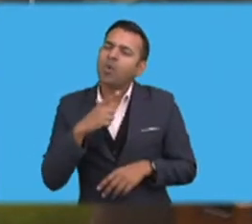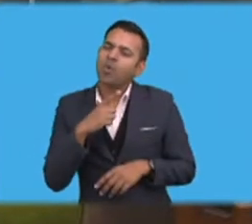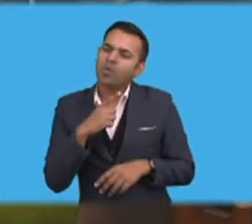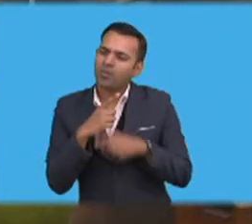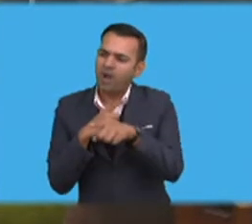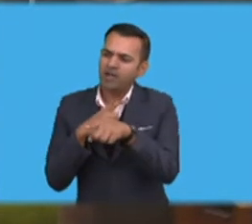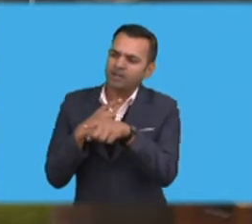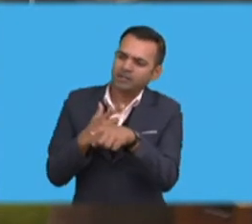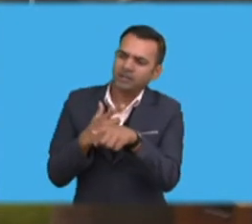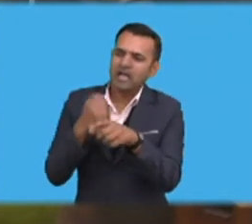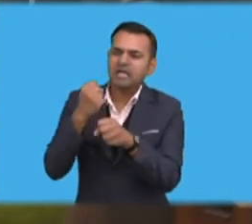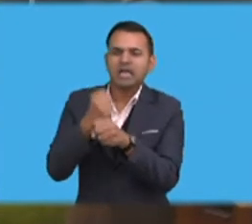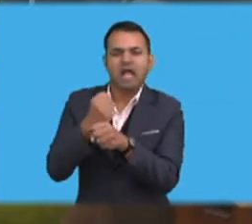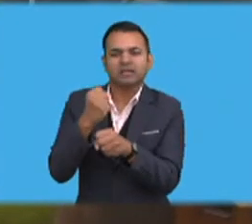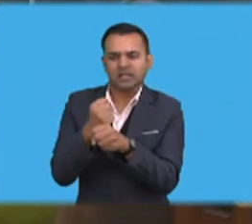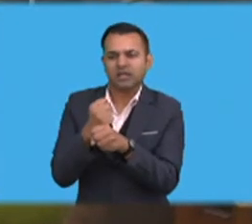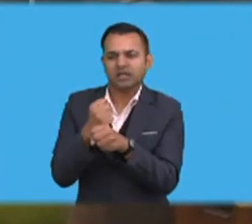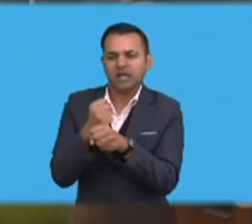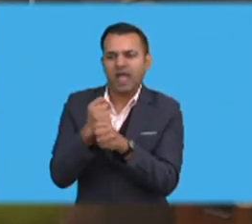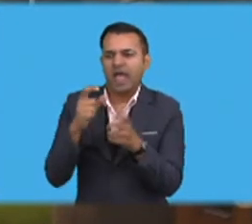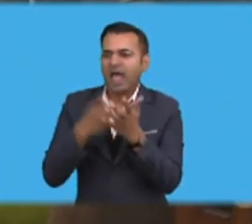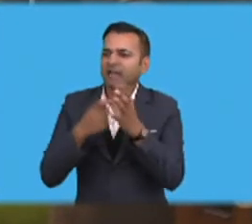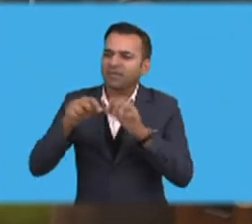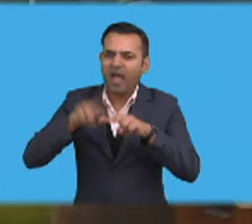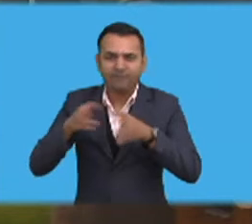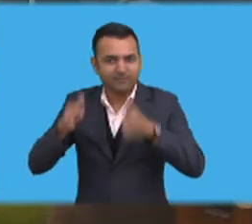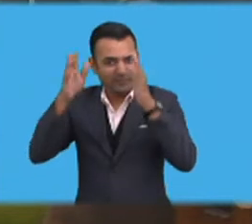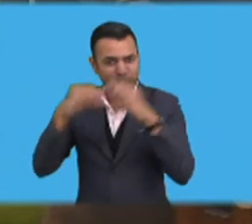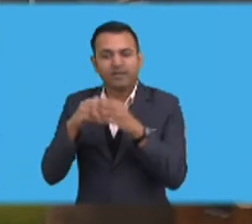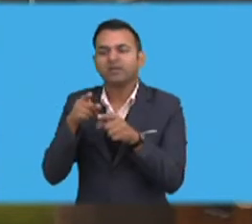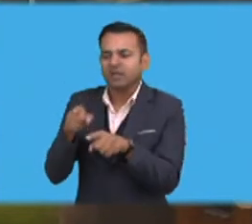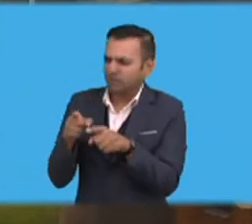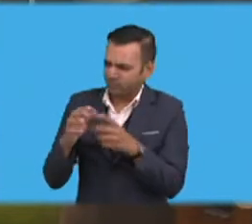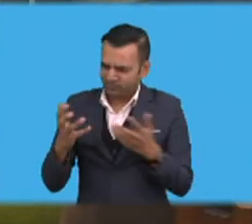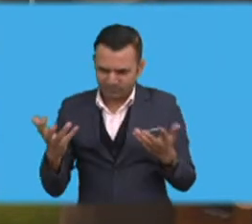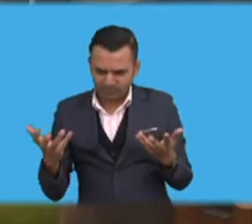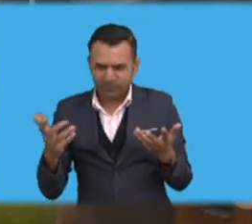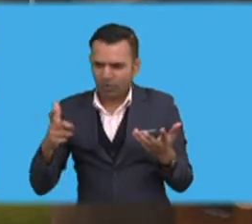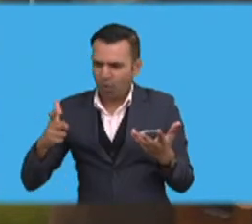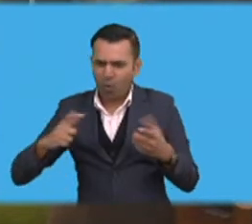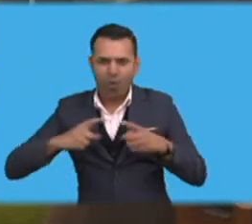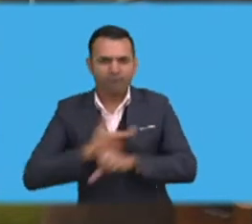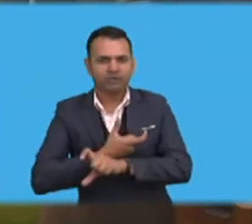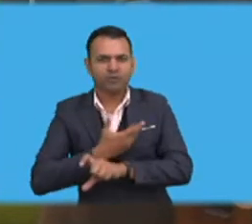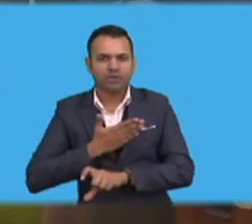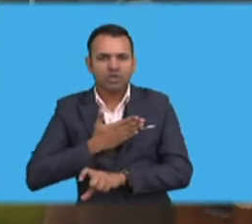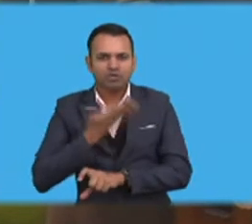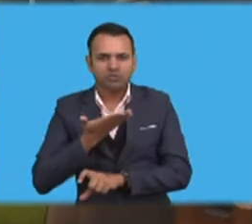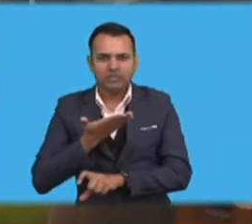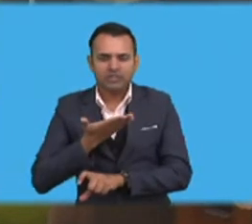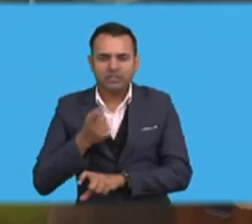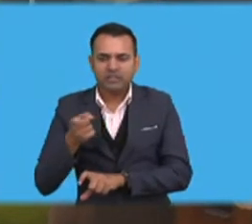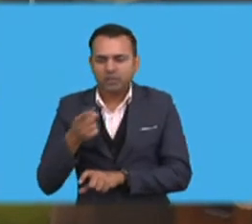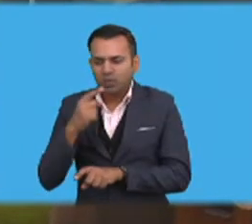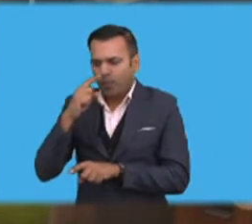supervisor of financial institutions, which includes the general insurance companies. There has been comments made that the ACCF is in direct competition with the general insurance